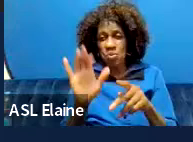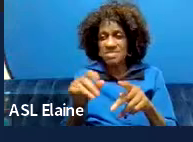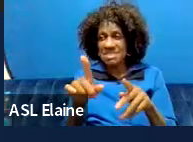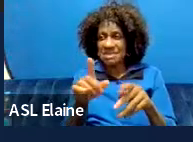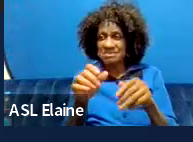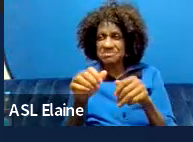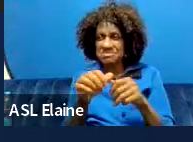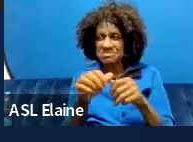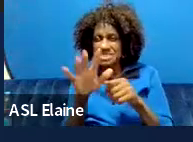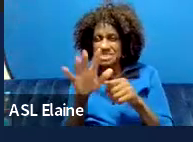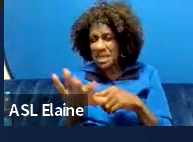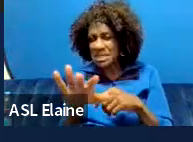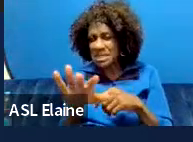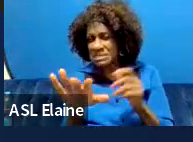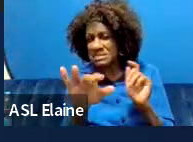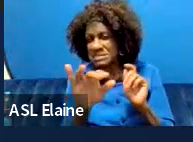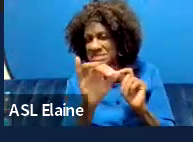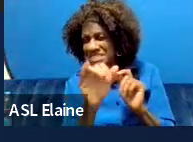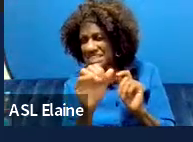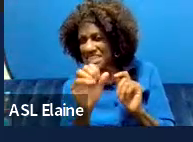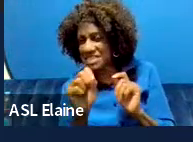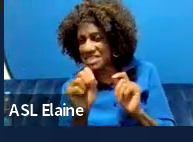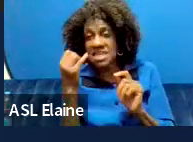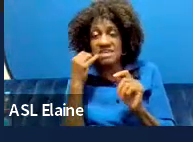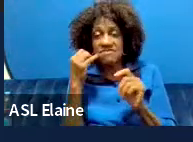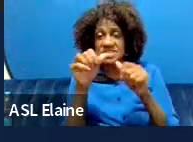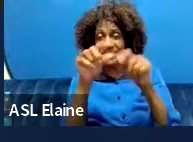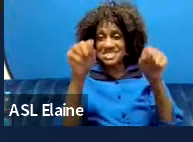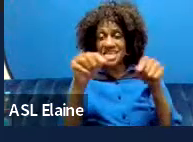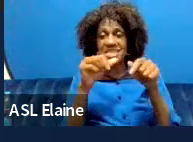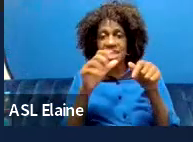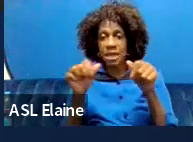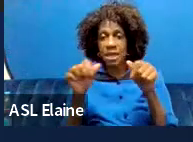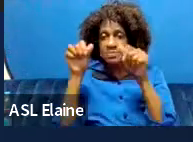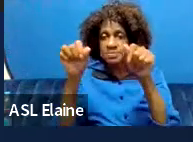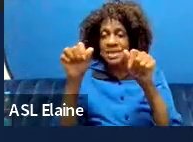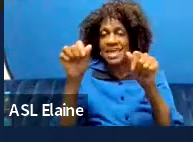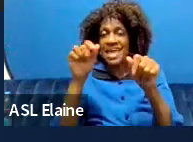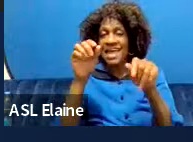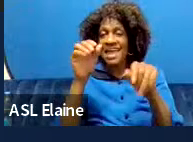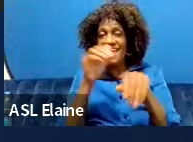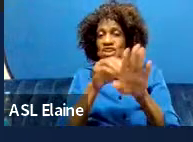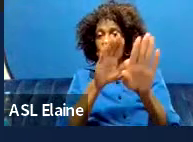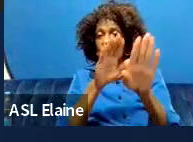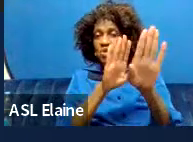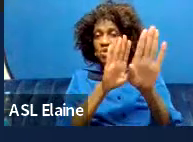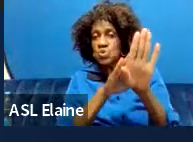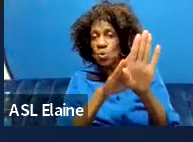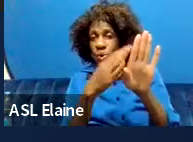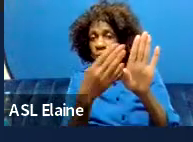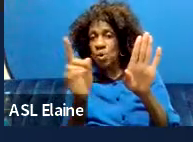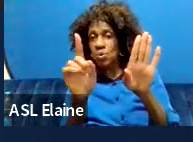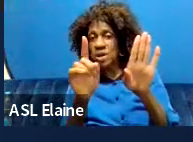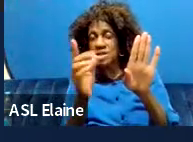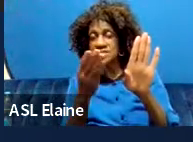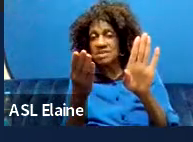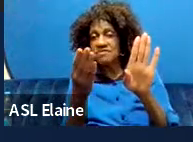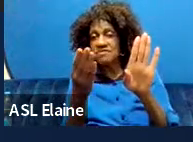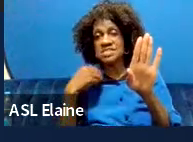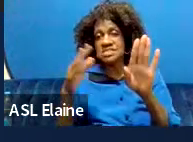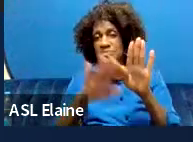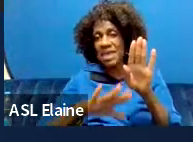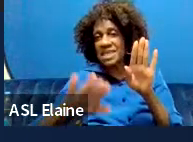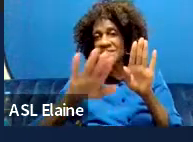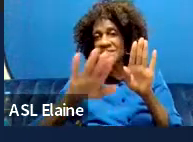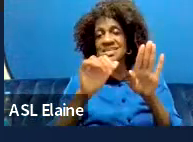is. And so if the sign is not placed at a door where it serves a space, then